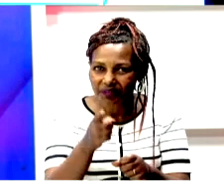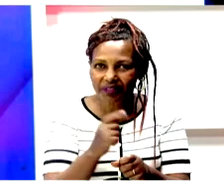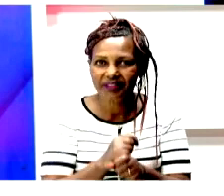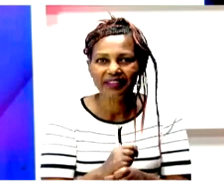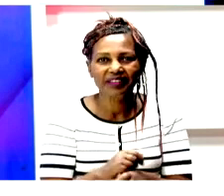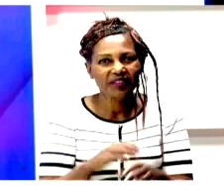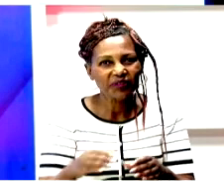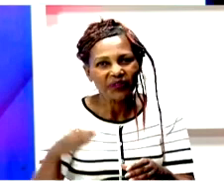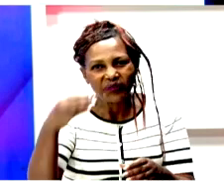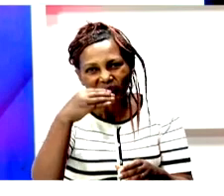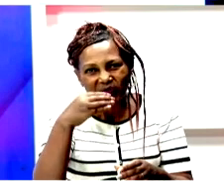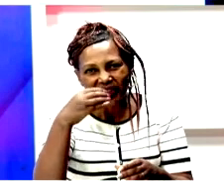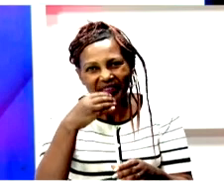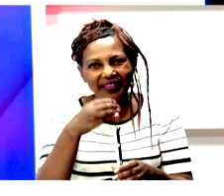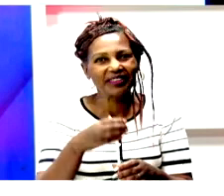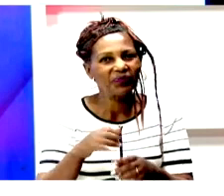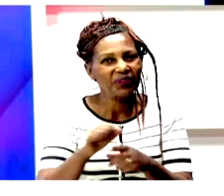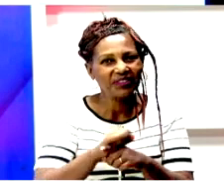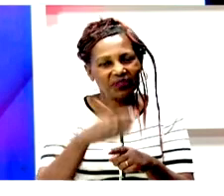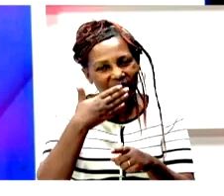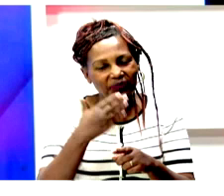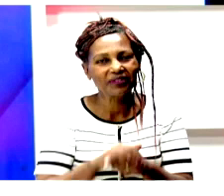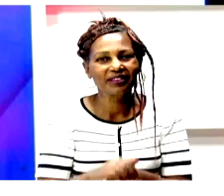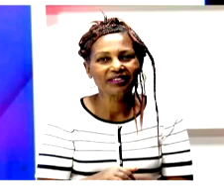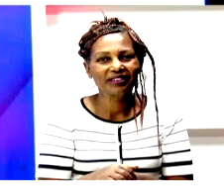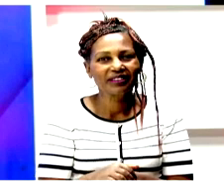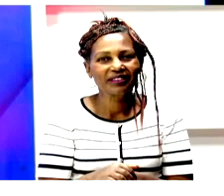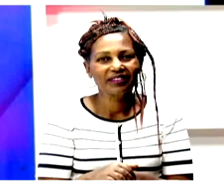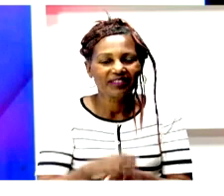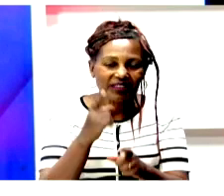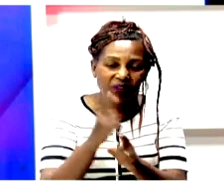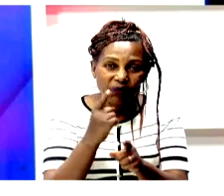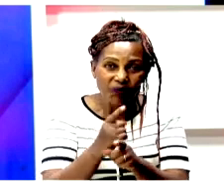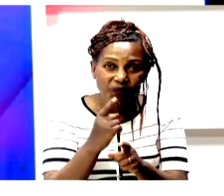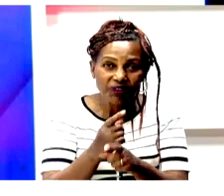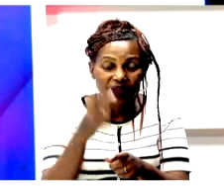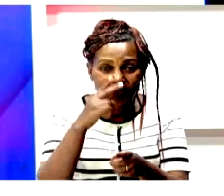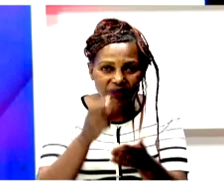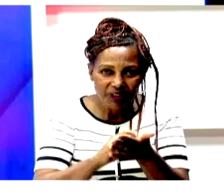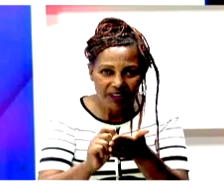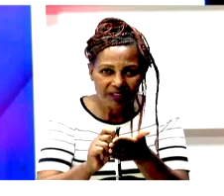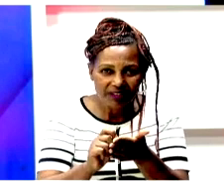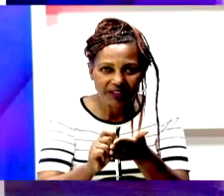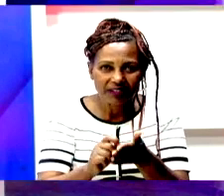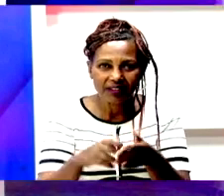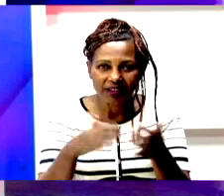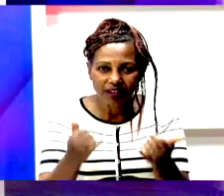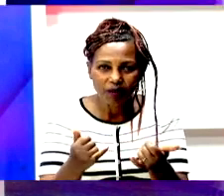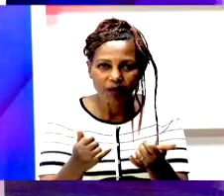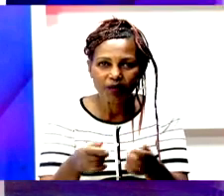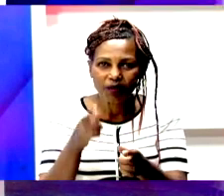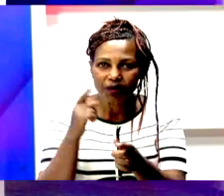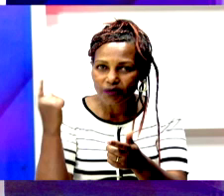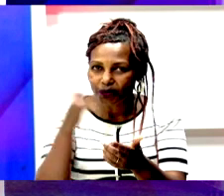Very sweet practice. Correct your practice answers now.